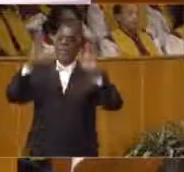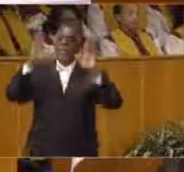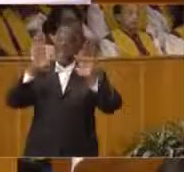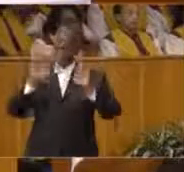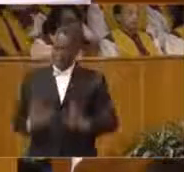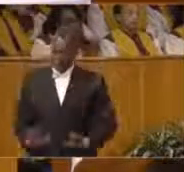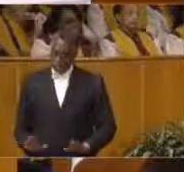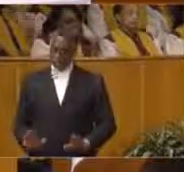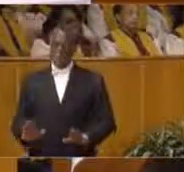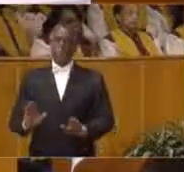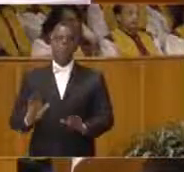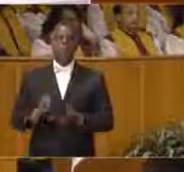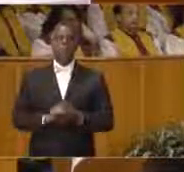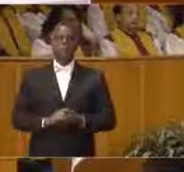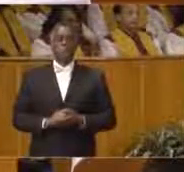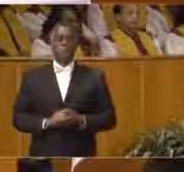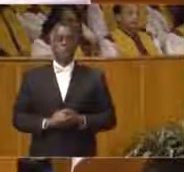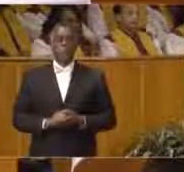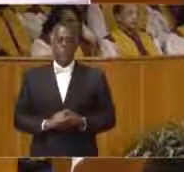every week.